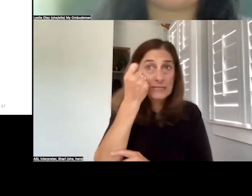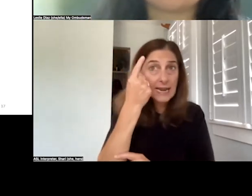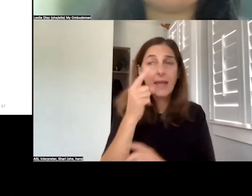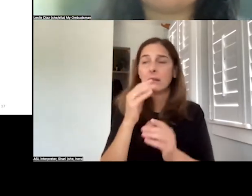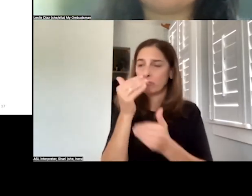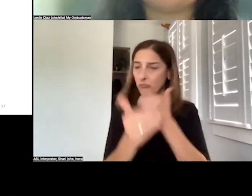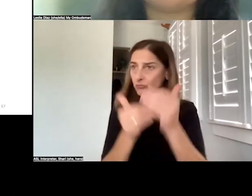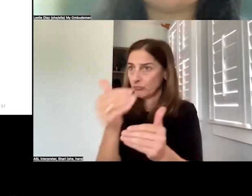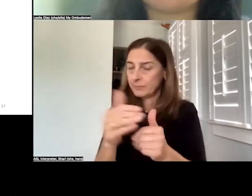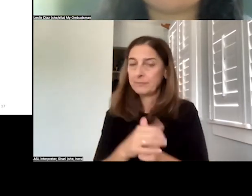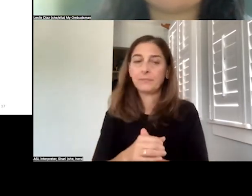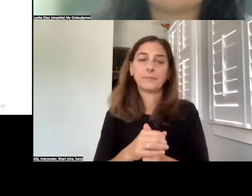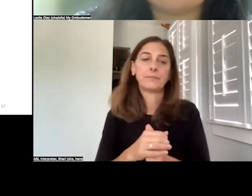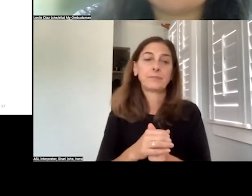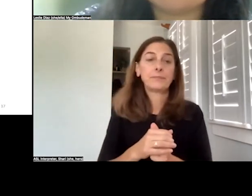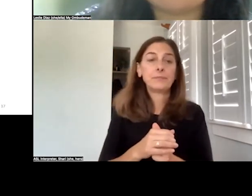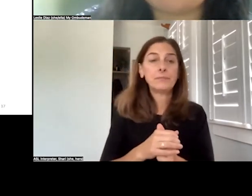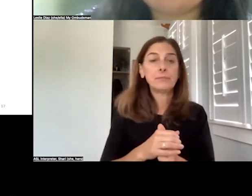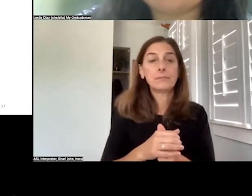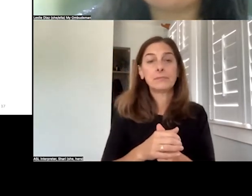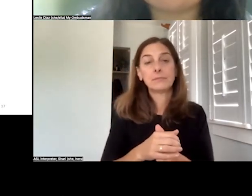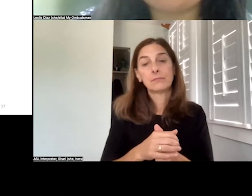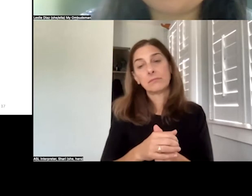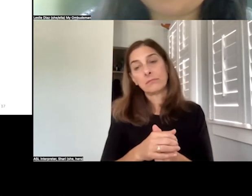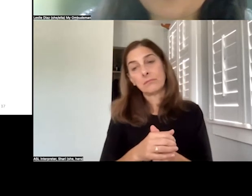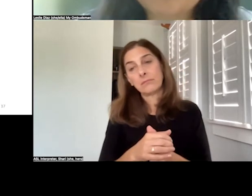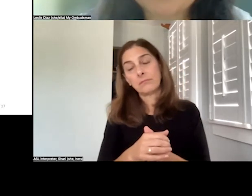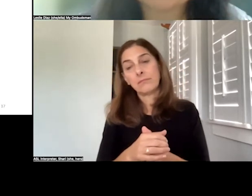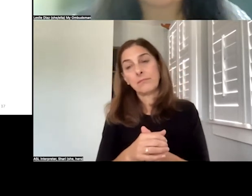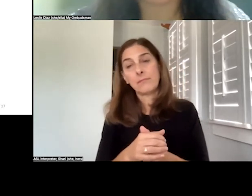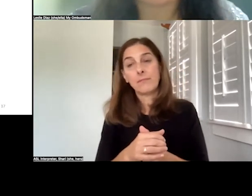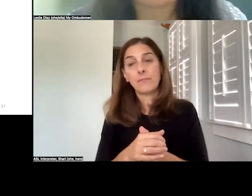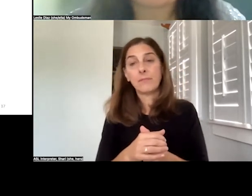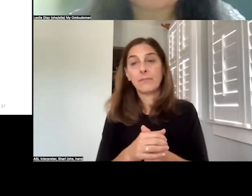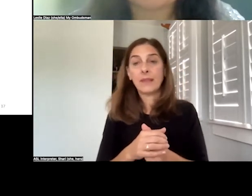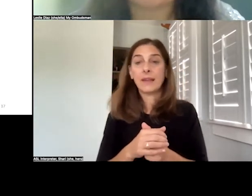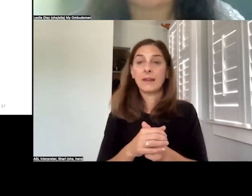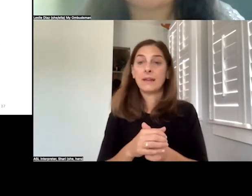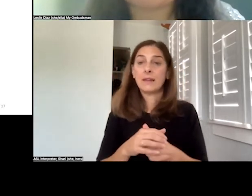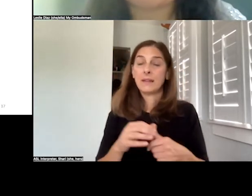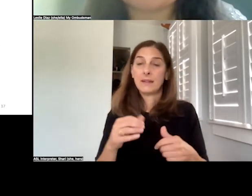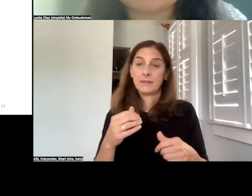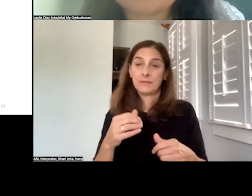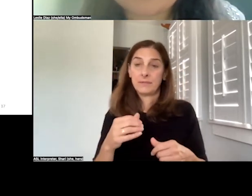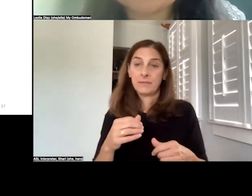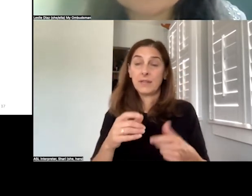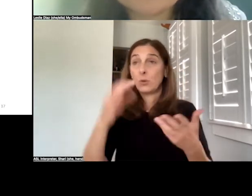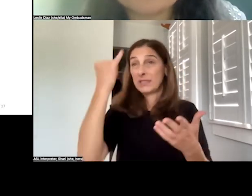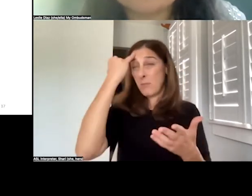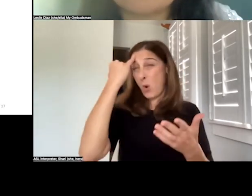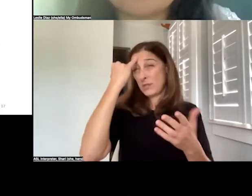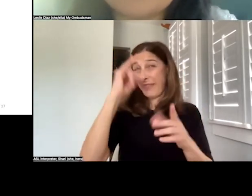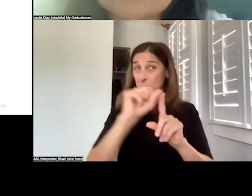say that there is, we do go through the whole process of getting this top surgery